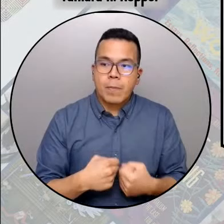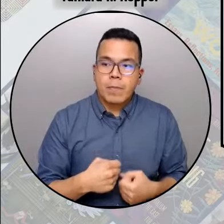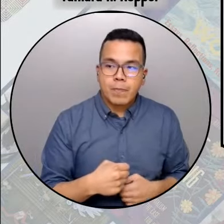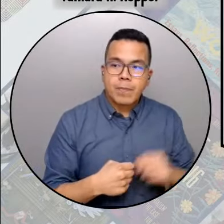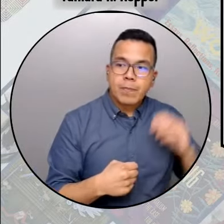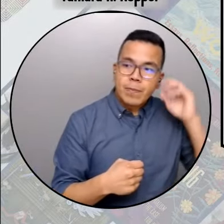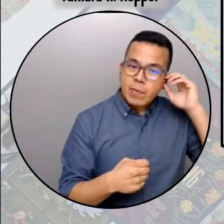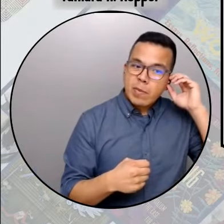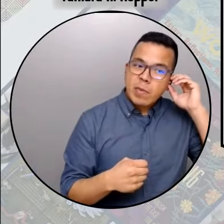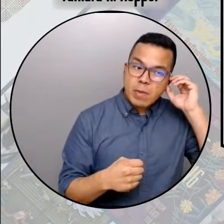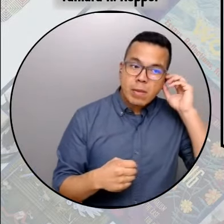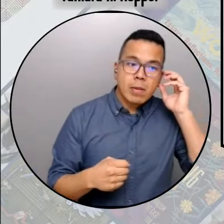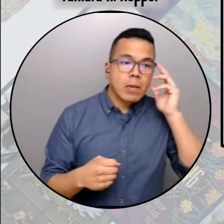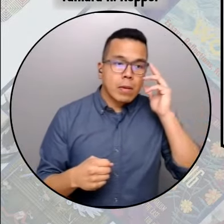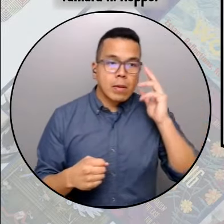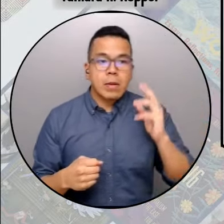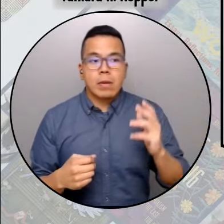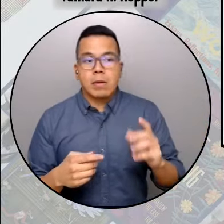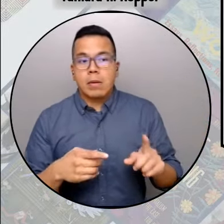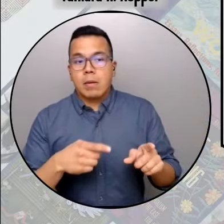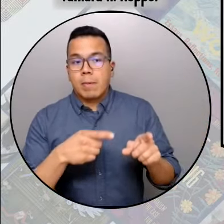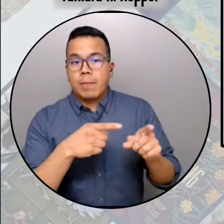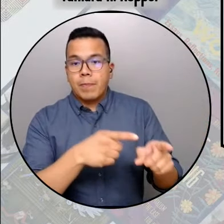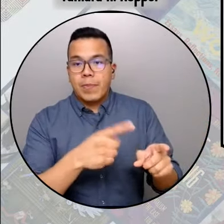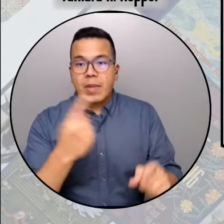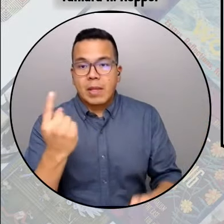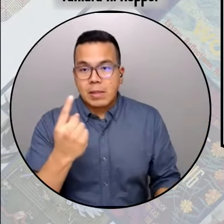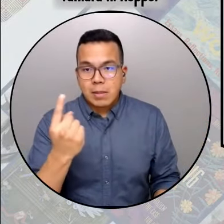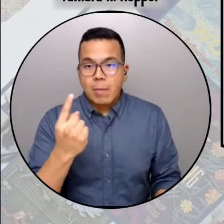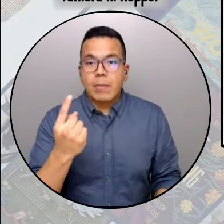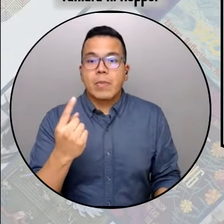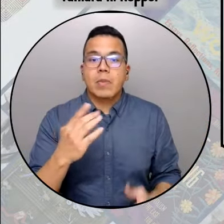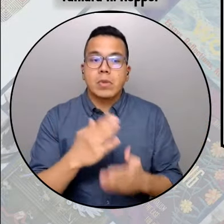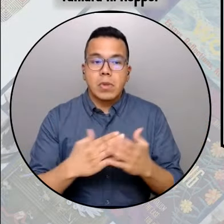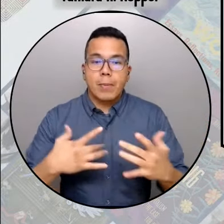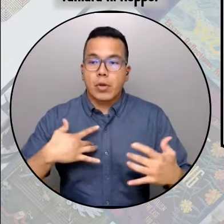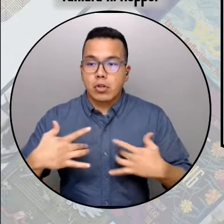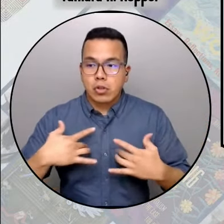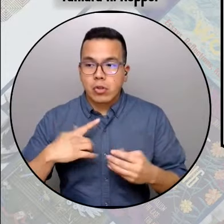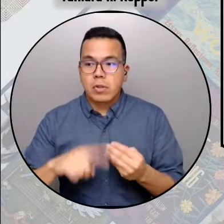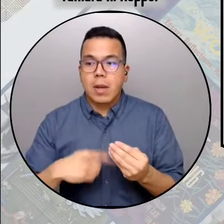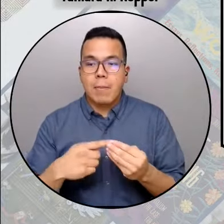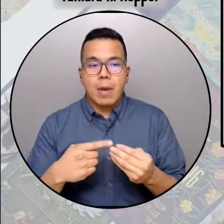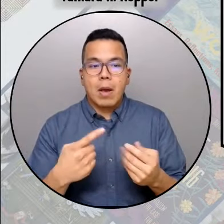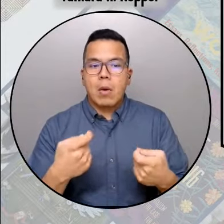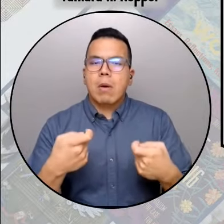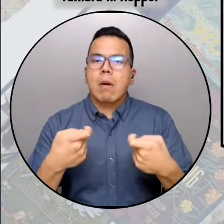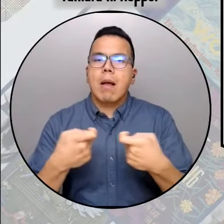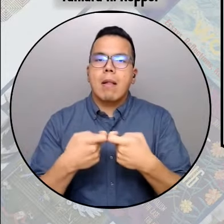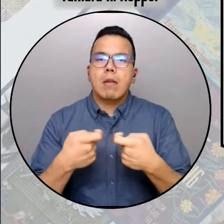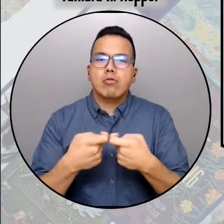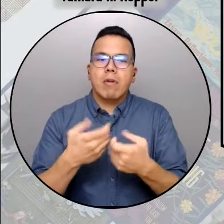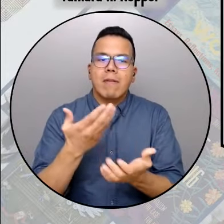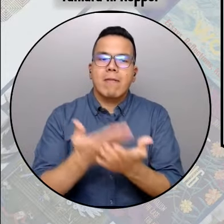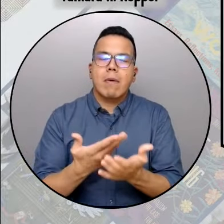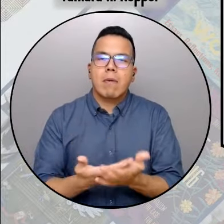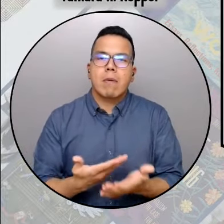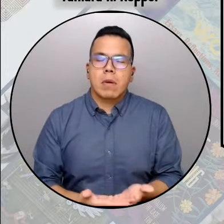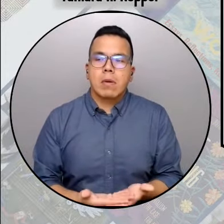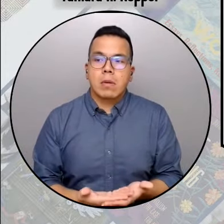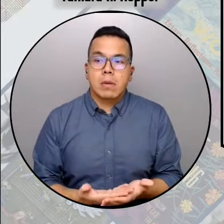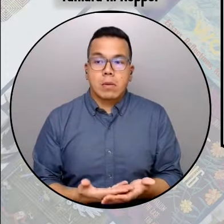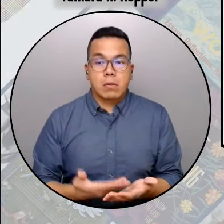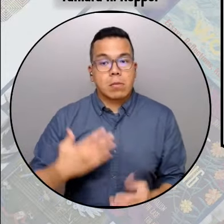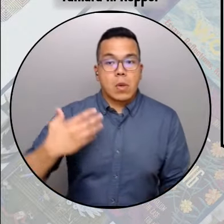where there's been a lot of concerns about kind of the electronic verification, when historically there